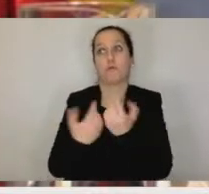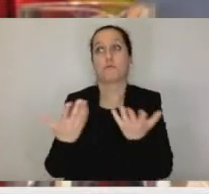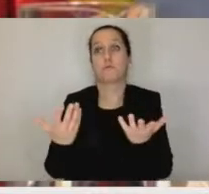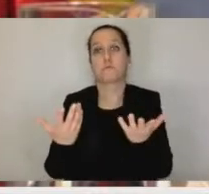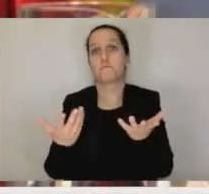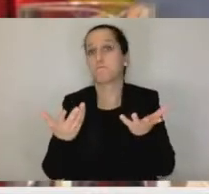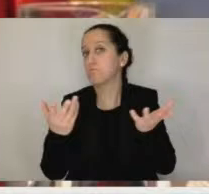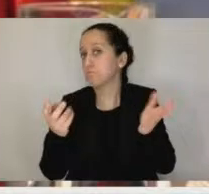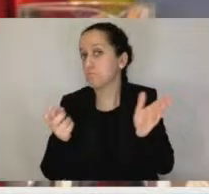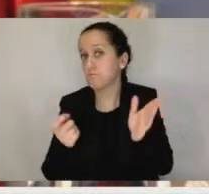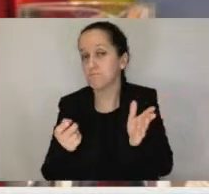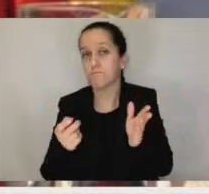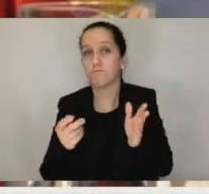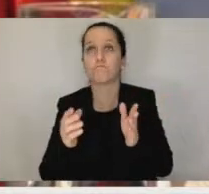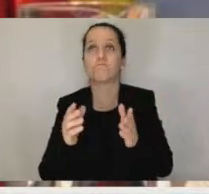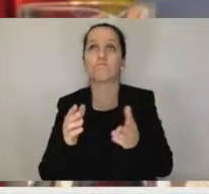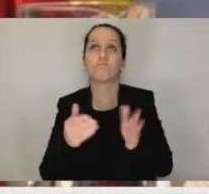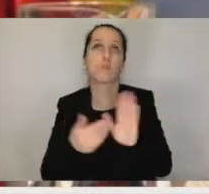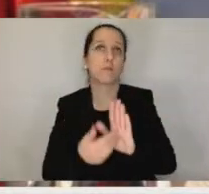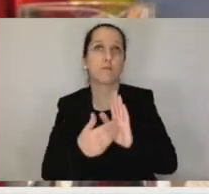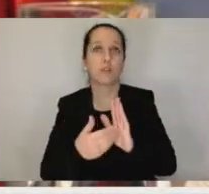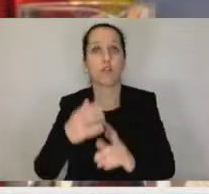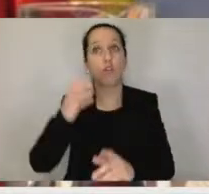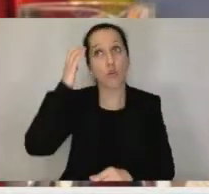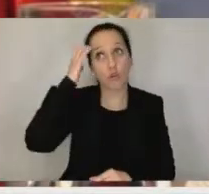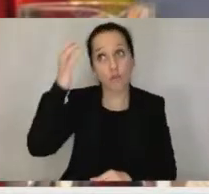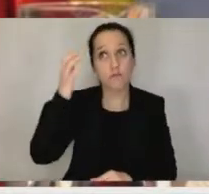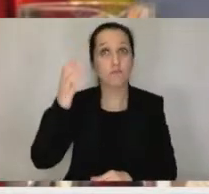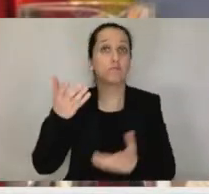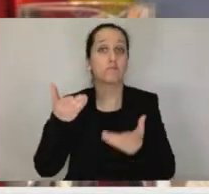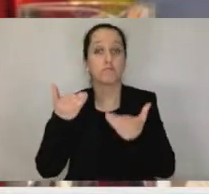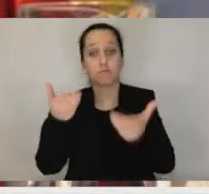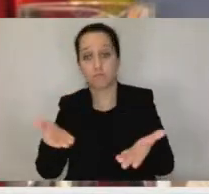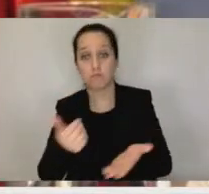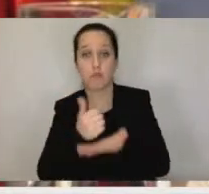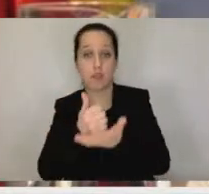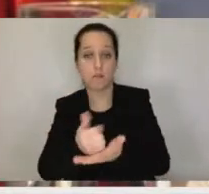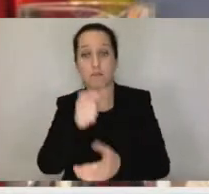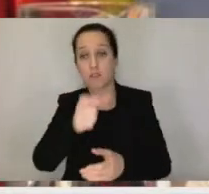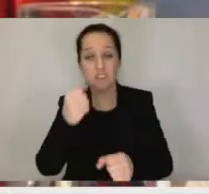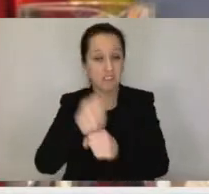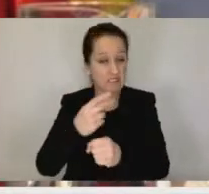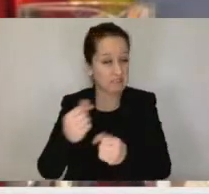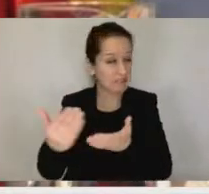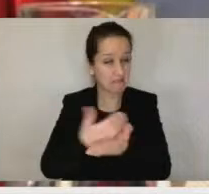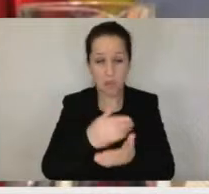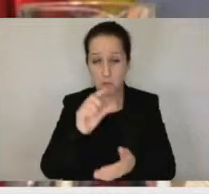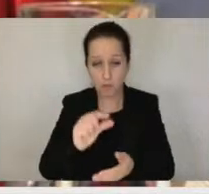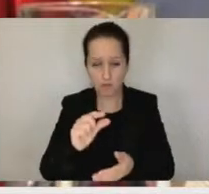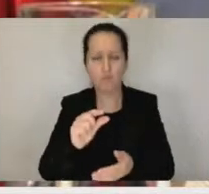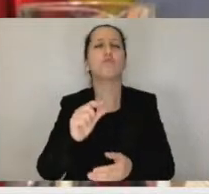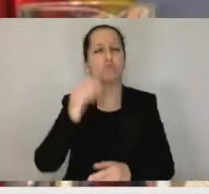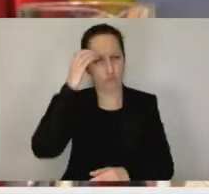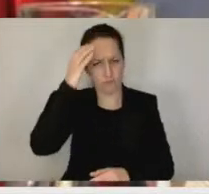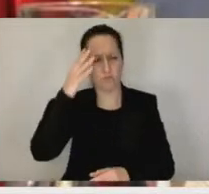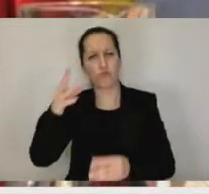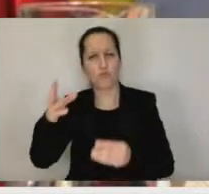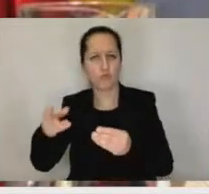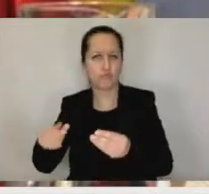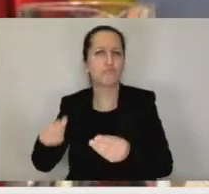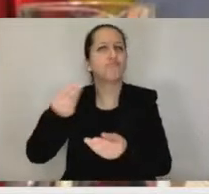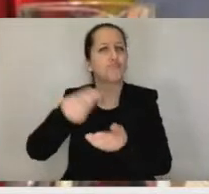Or what you could do is, if somebody logs onto the app and starts an account, the government will